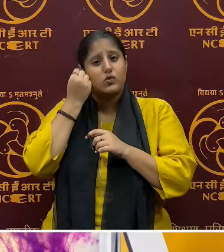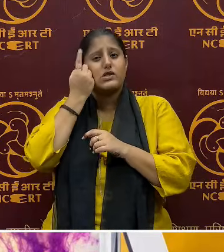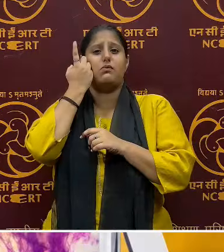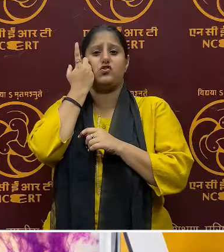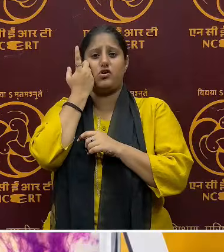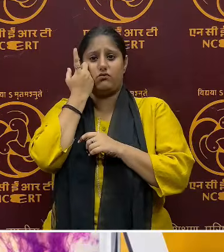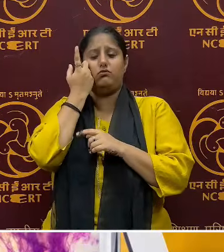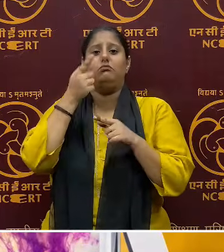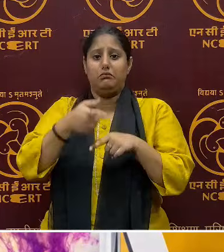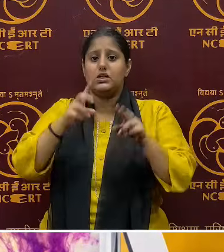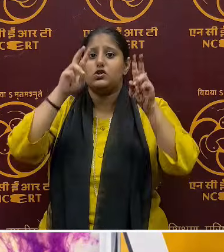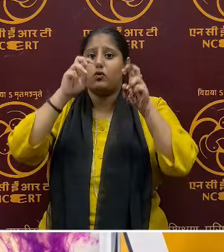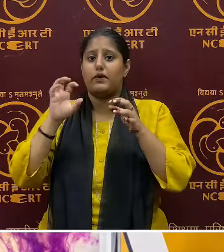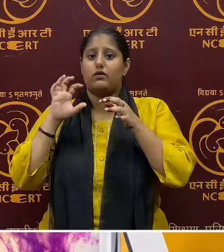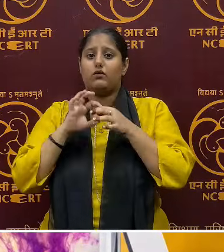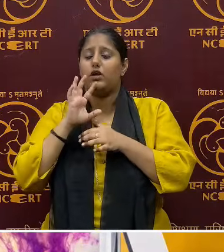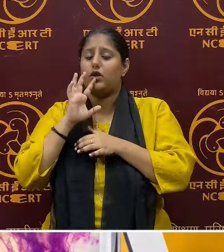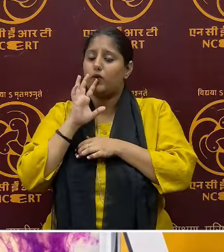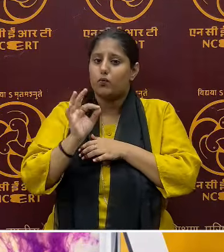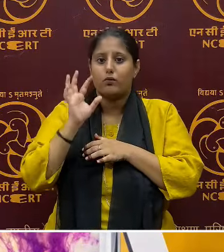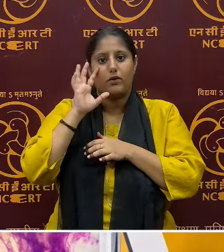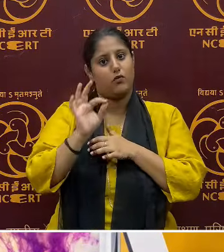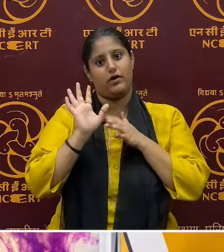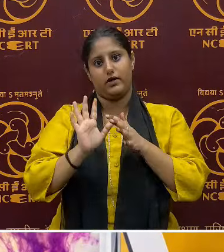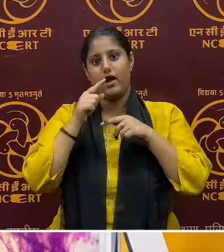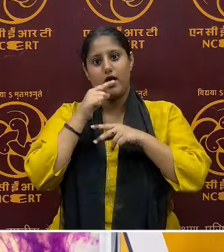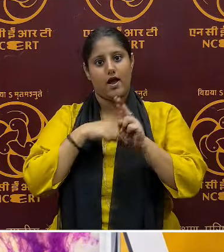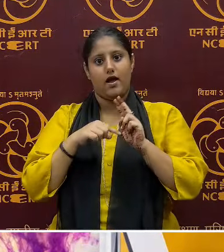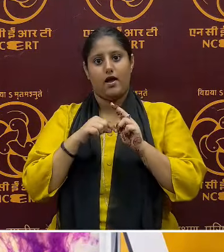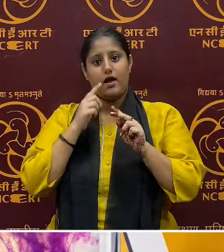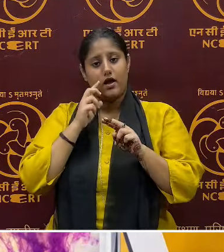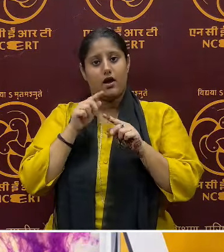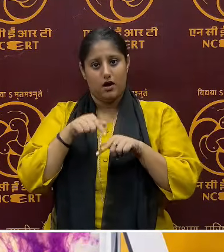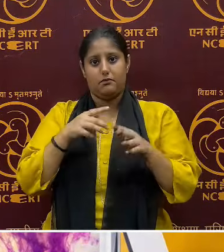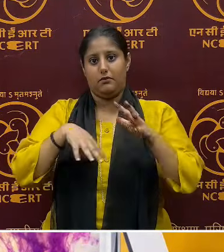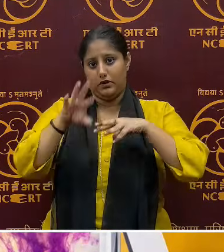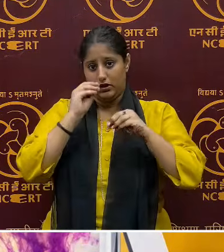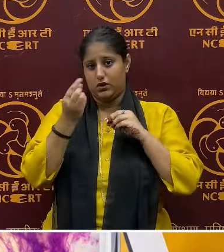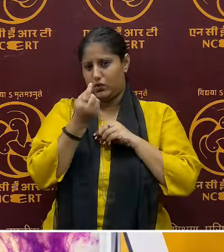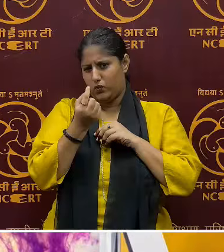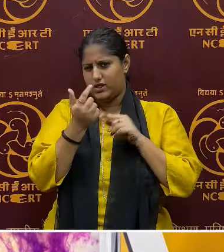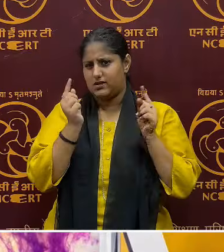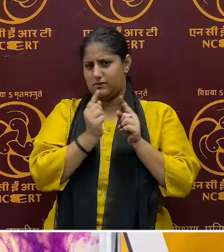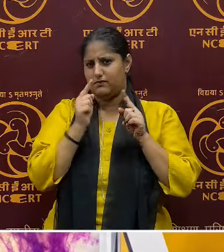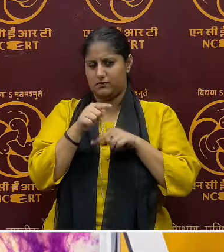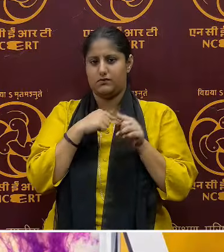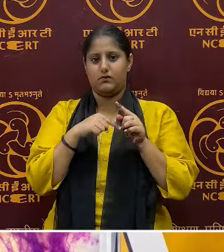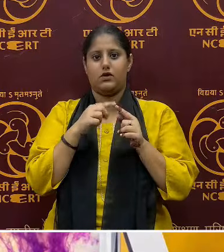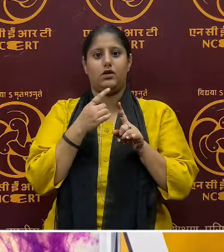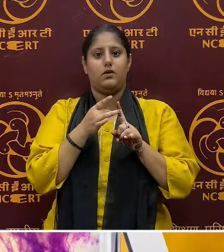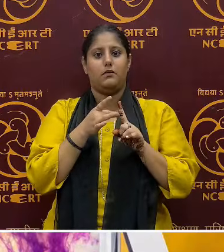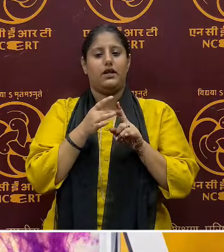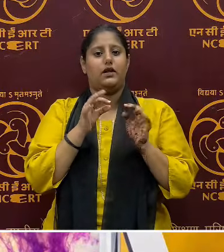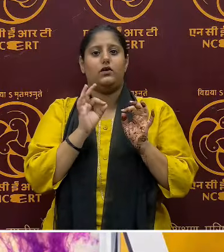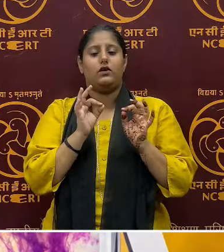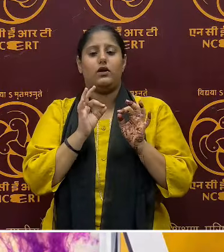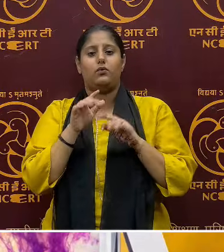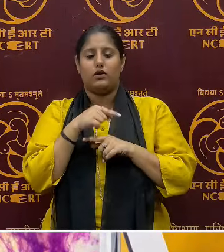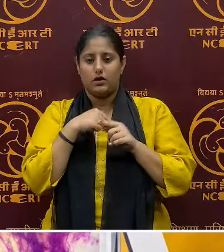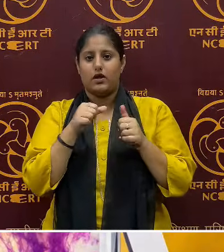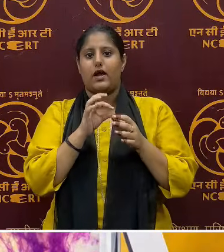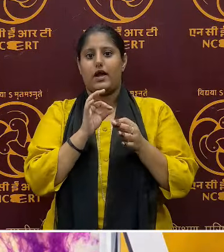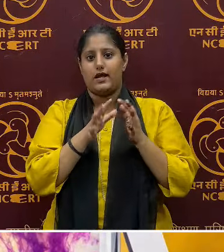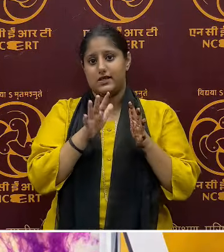that particular topic is very important. So we will learn a little bit about non-metallic oxides, which are acidic